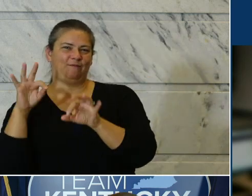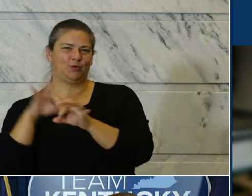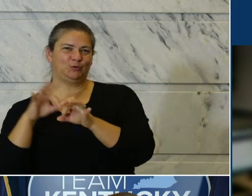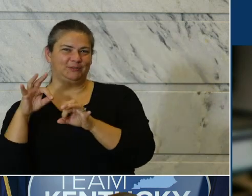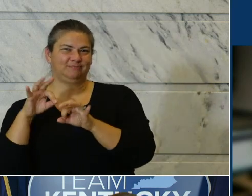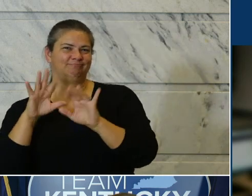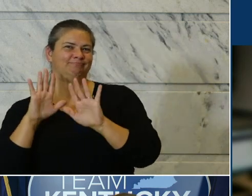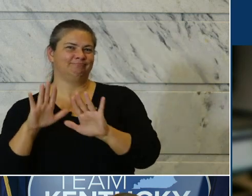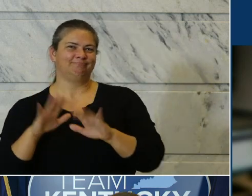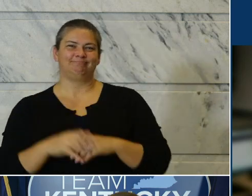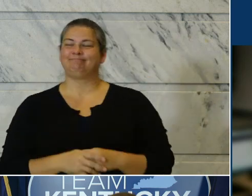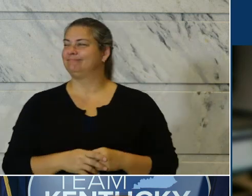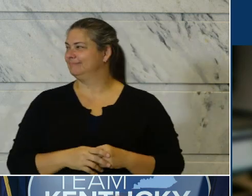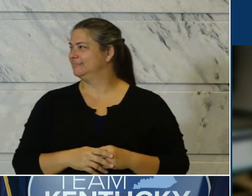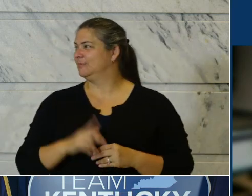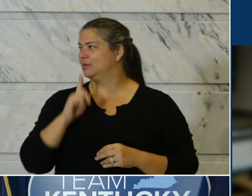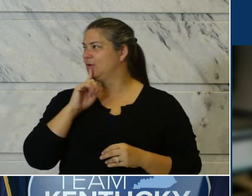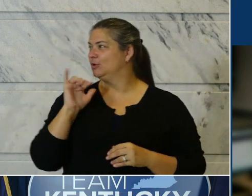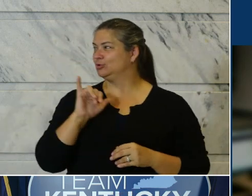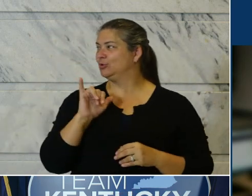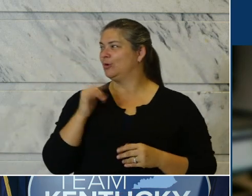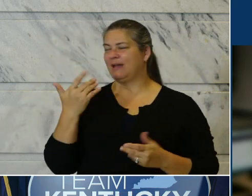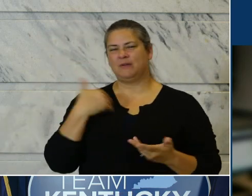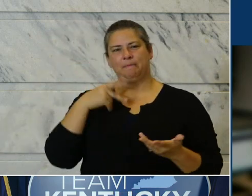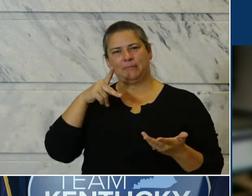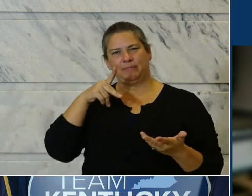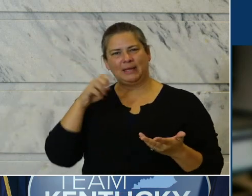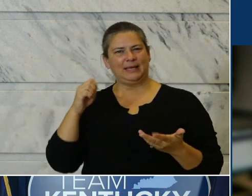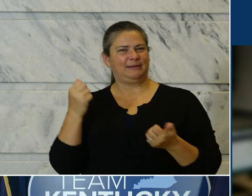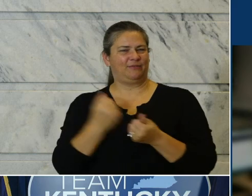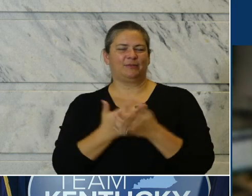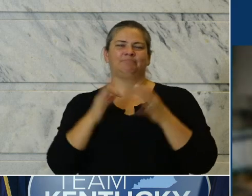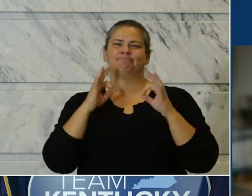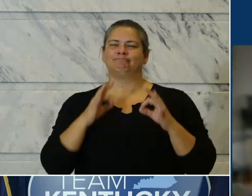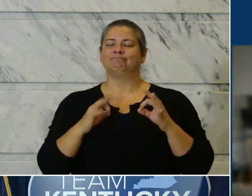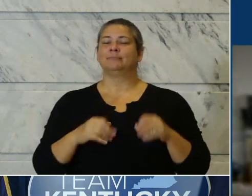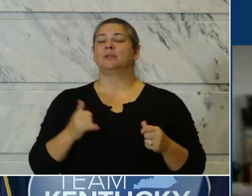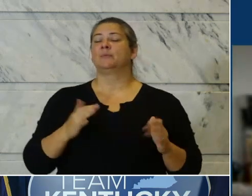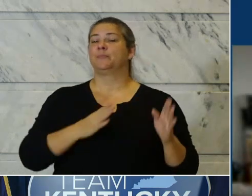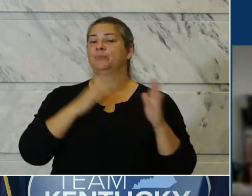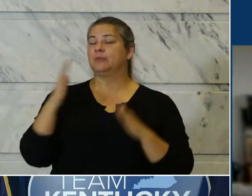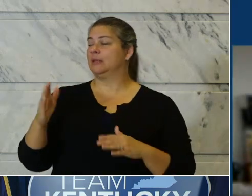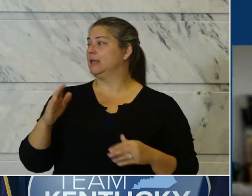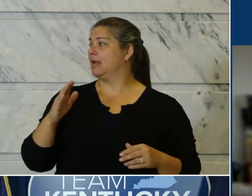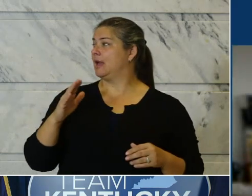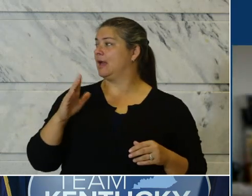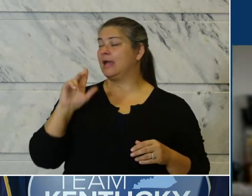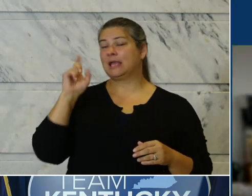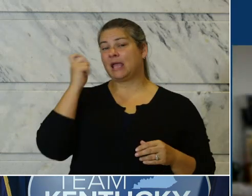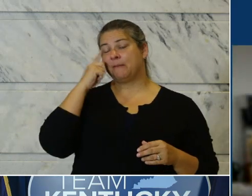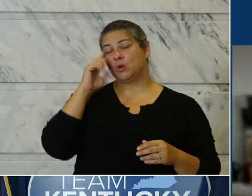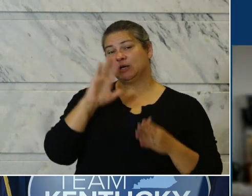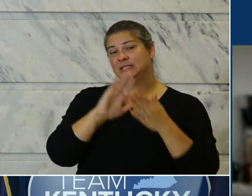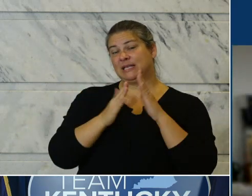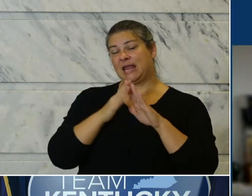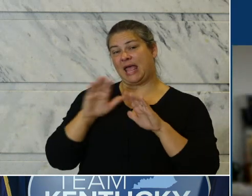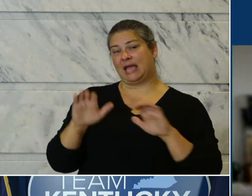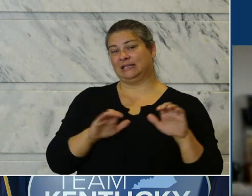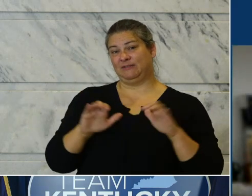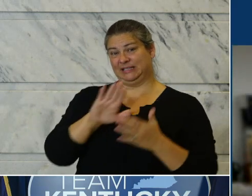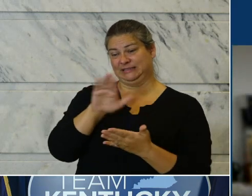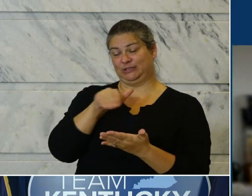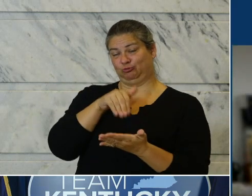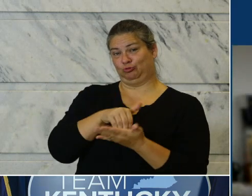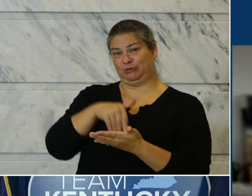notice the gloves. Also good PPE. And finally, this is the Capital City Activity Center here